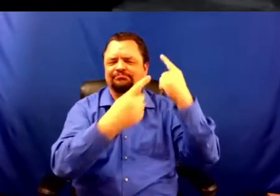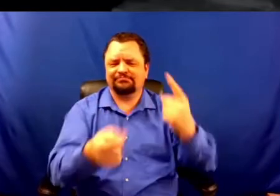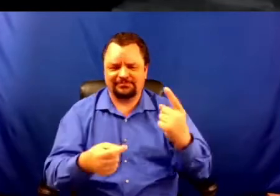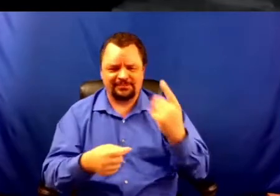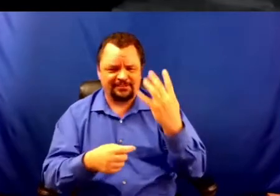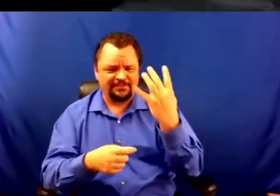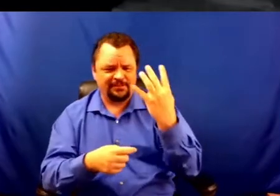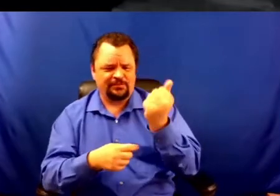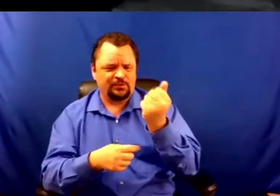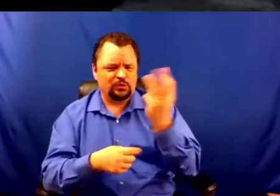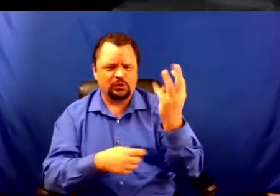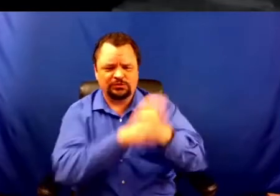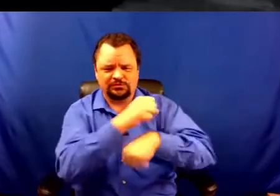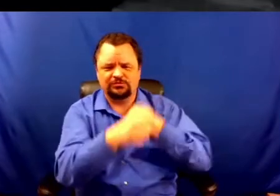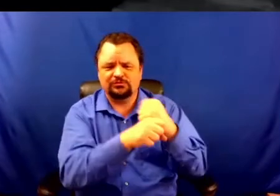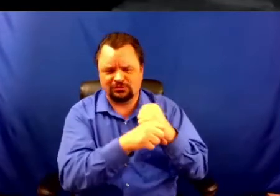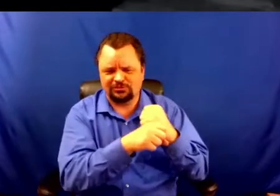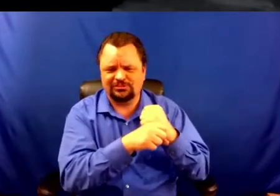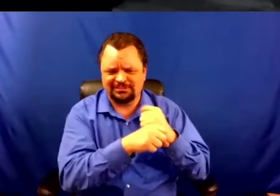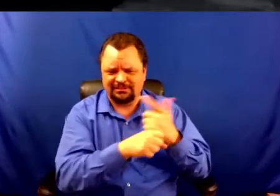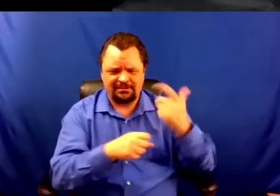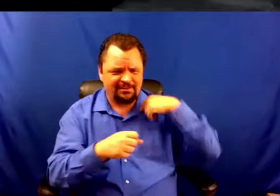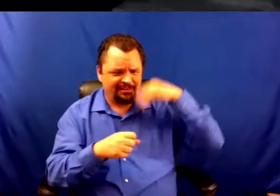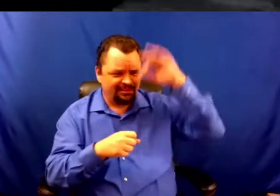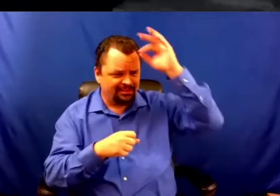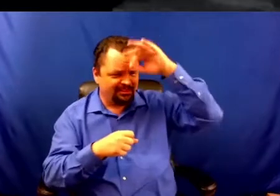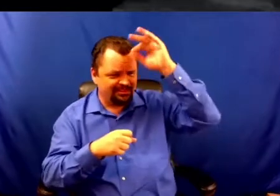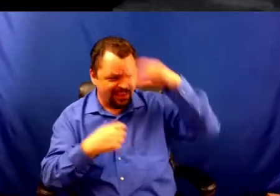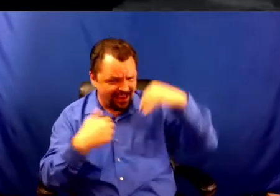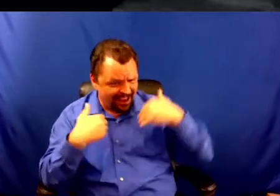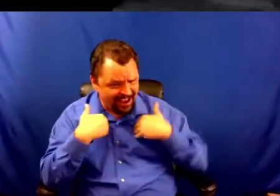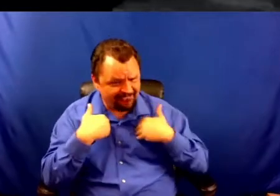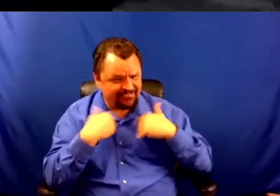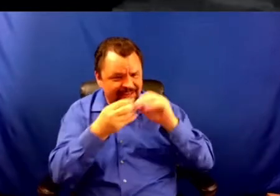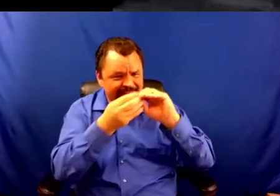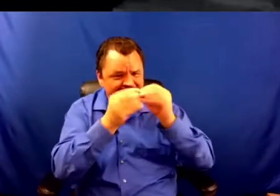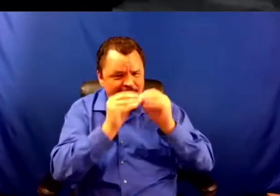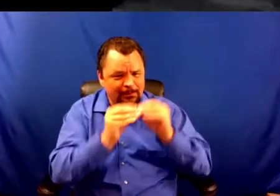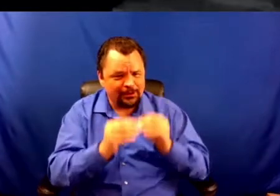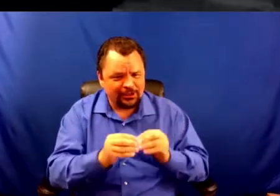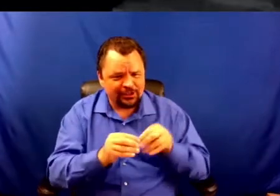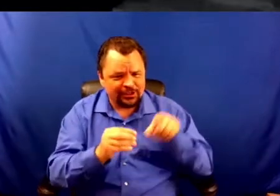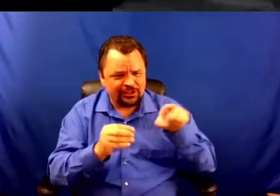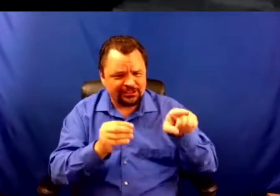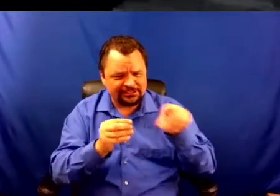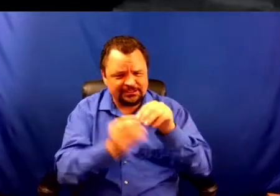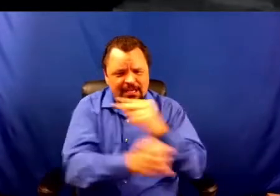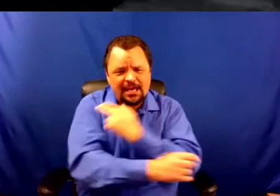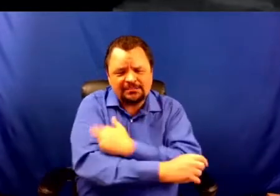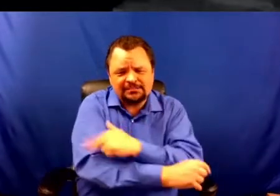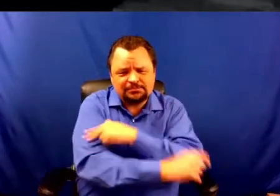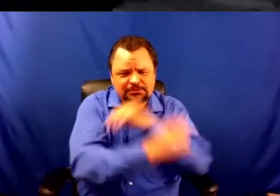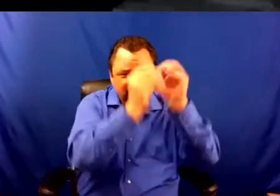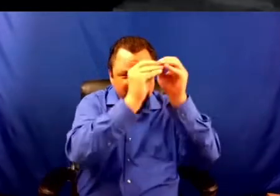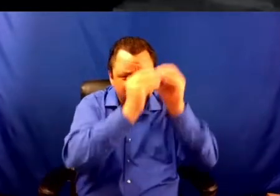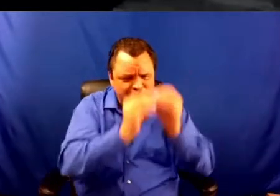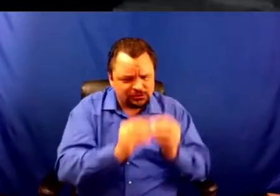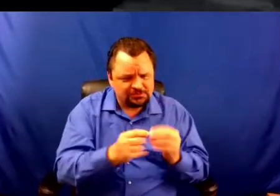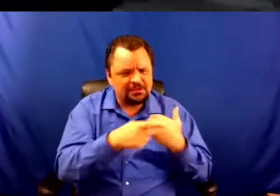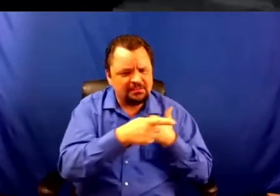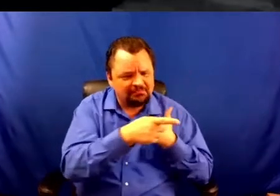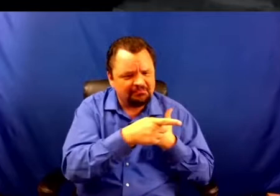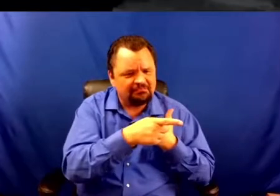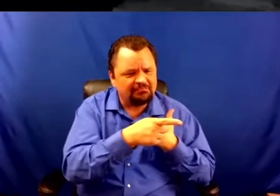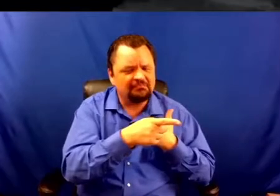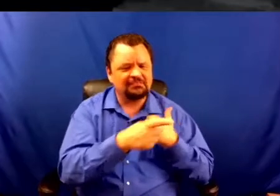we had a morgue, but we do. There's a morgue in the hospital. And in the last year and a half,